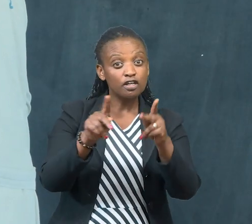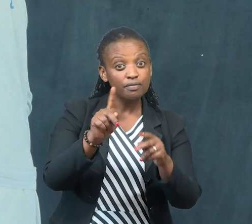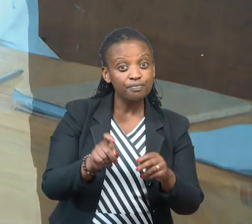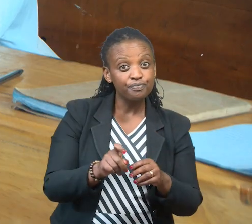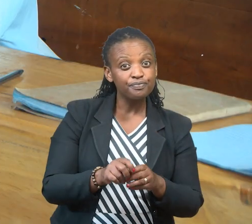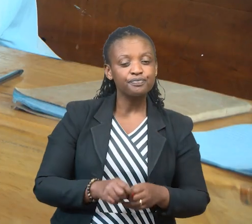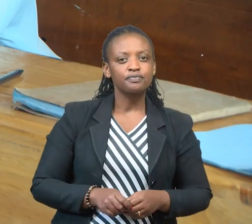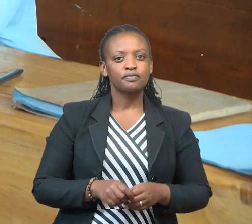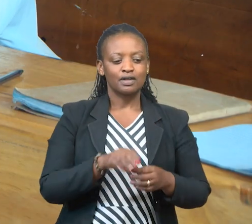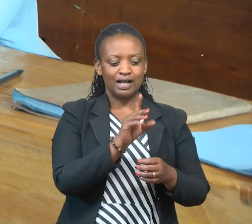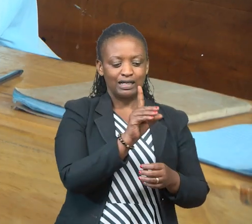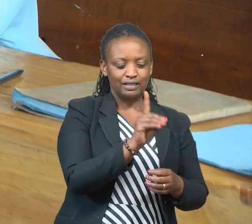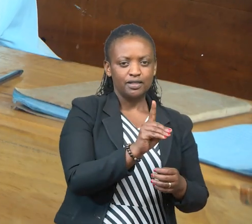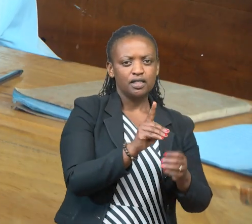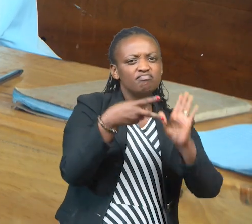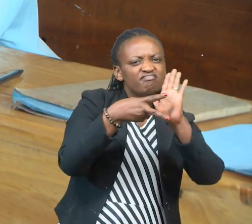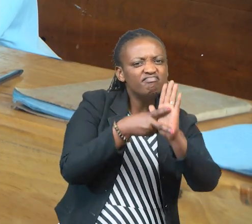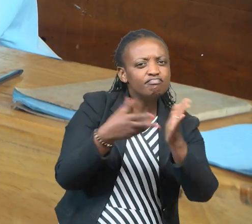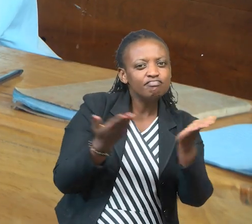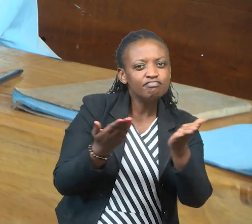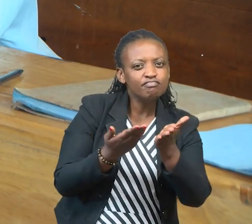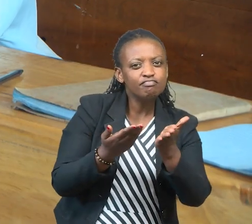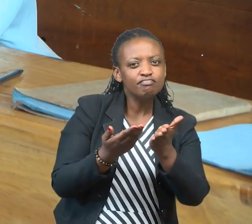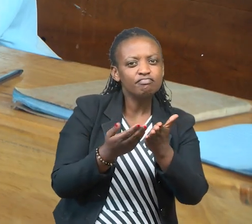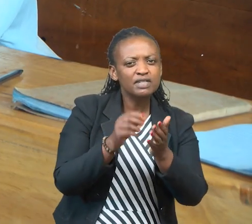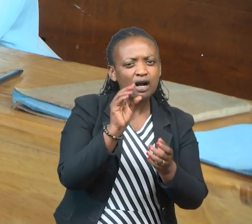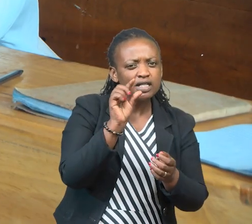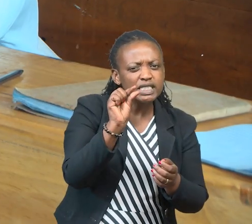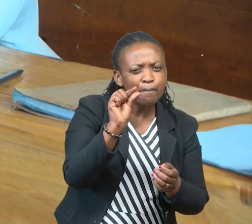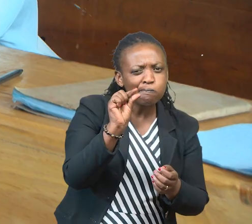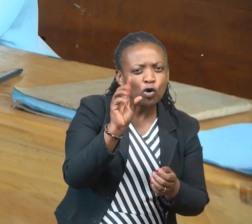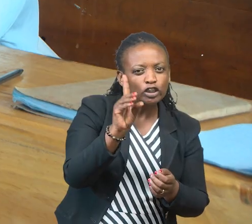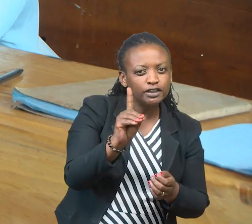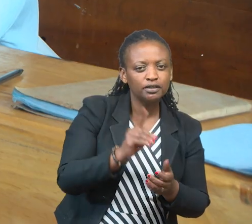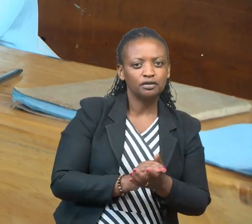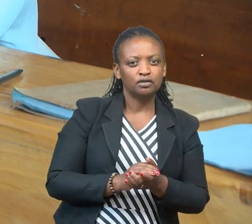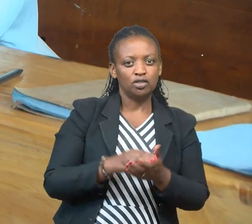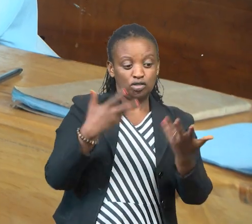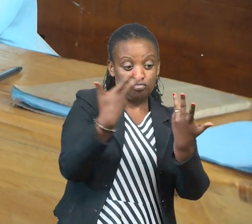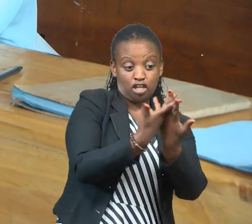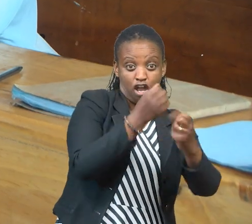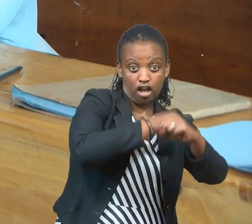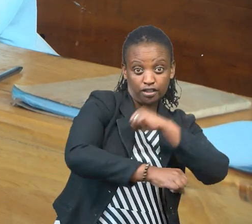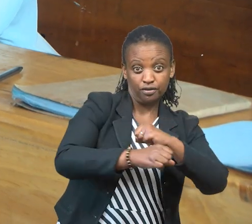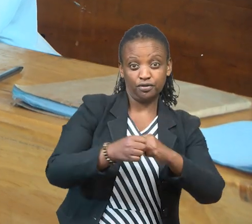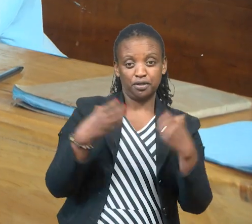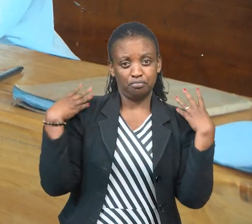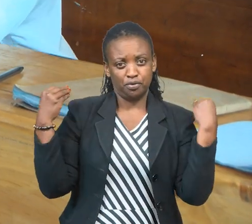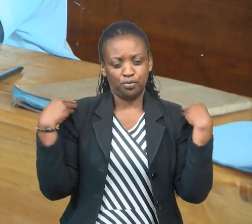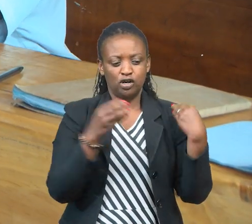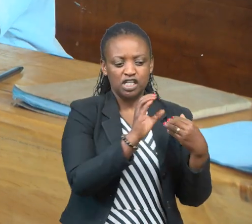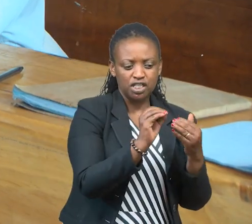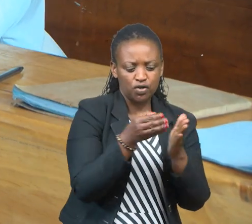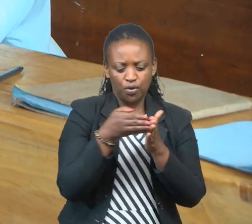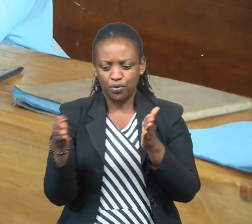Okay? So d is equal to what? That's smaller d. According to this practical activity, from 0